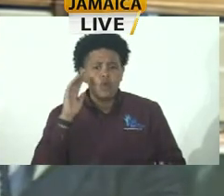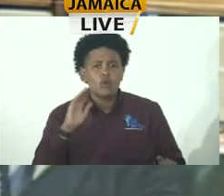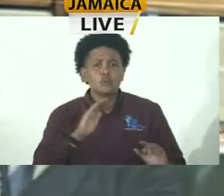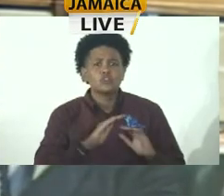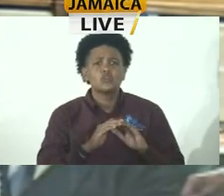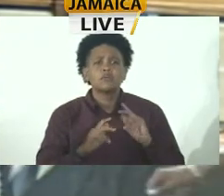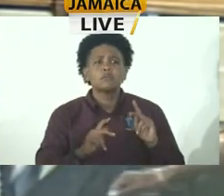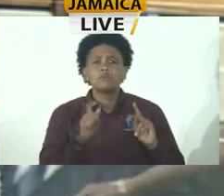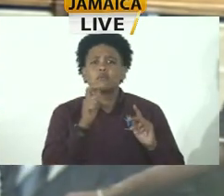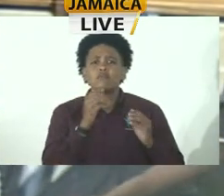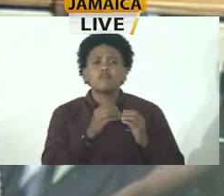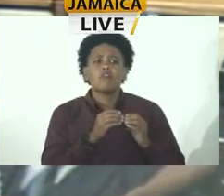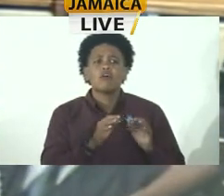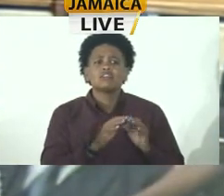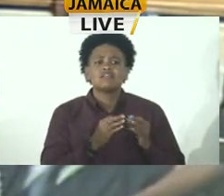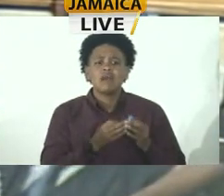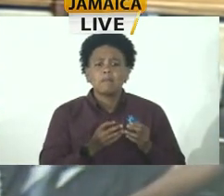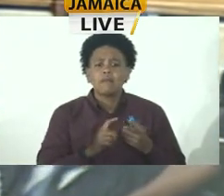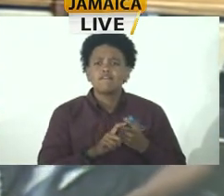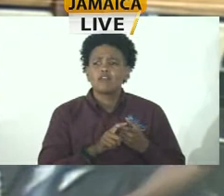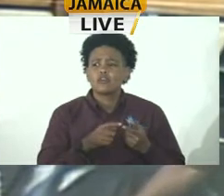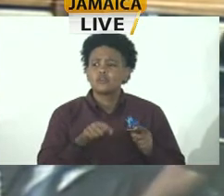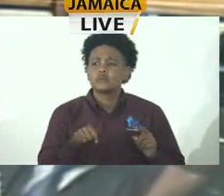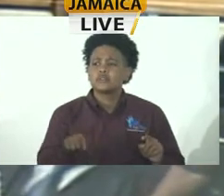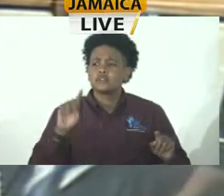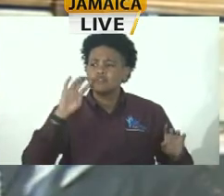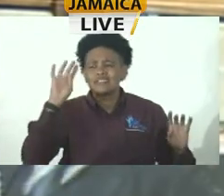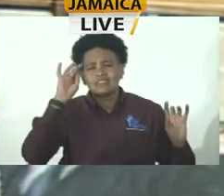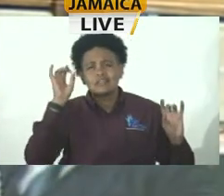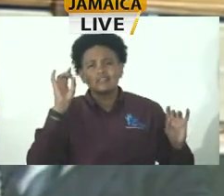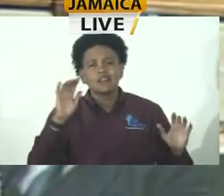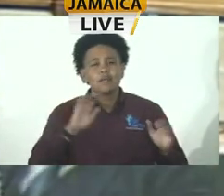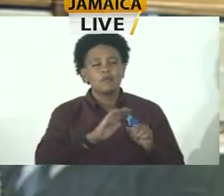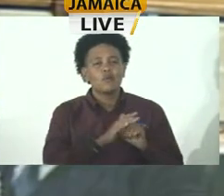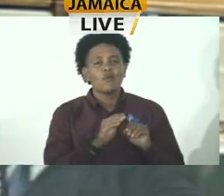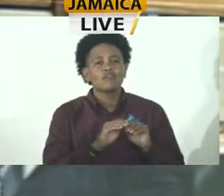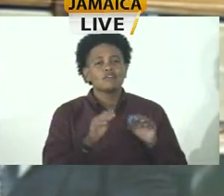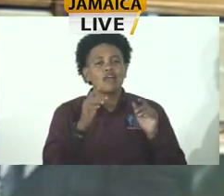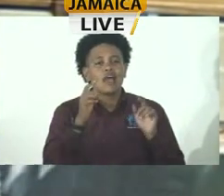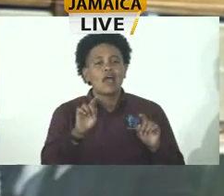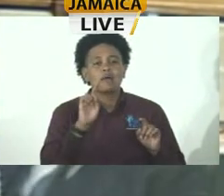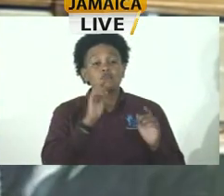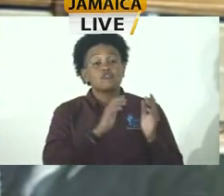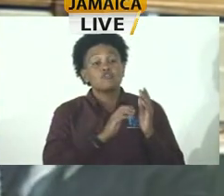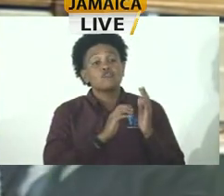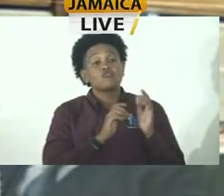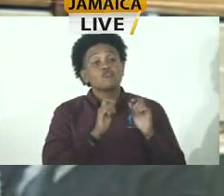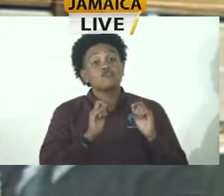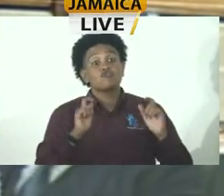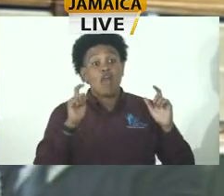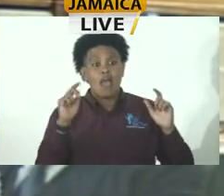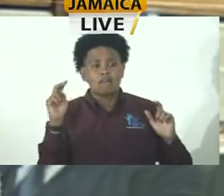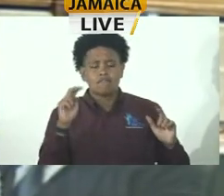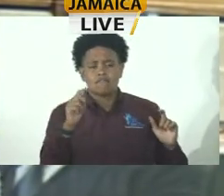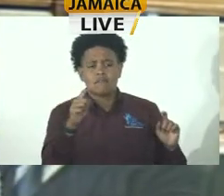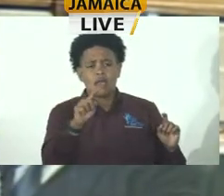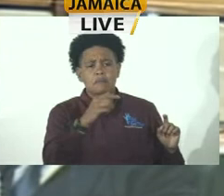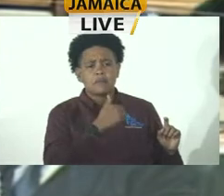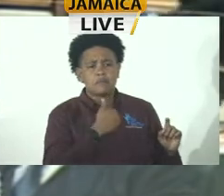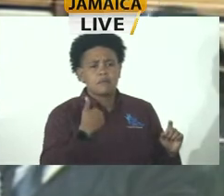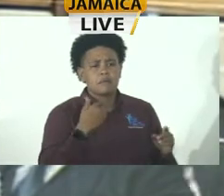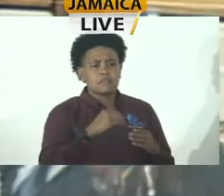lost loved ones to this terrible pandemic on the graph displayed for the members who are in in the